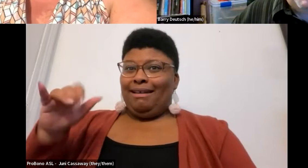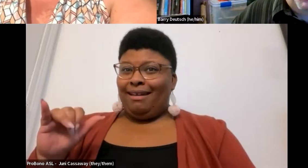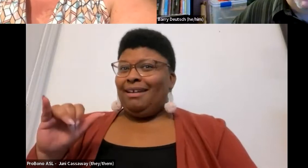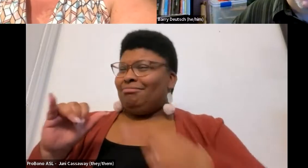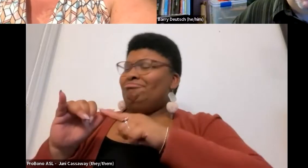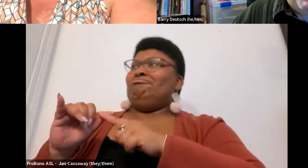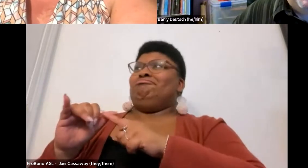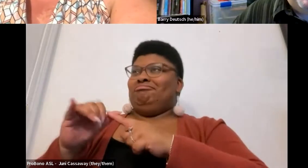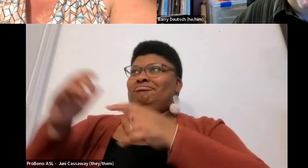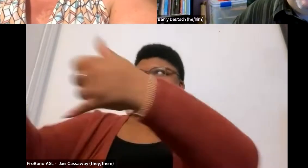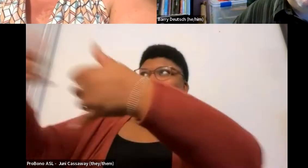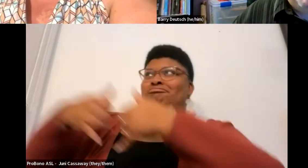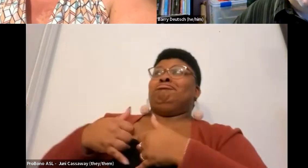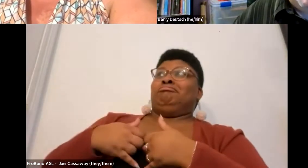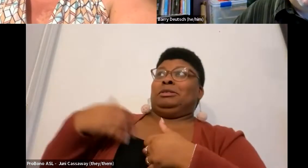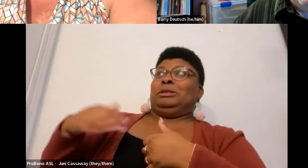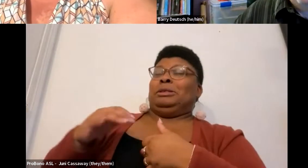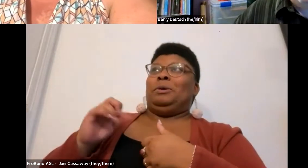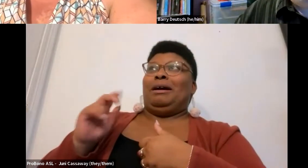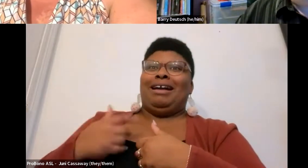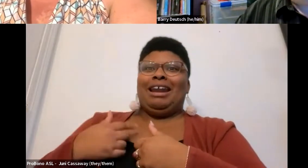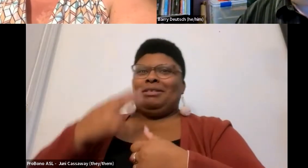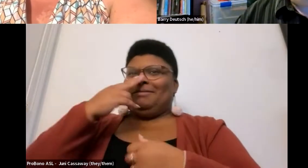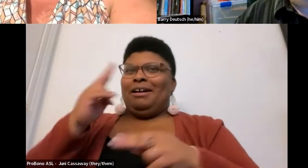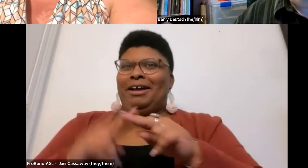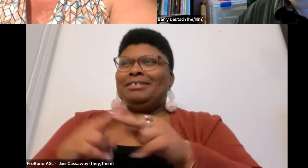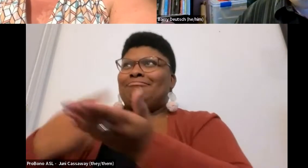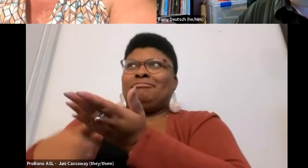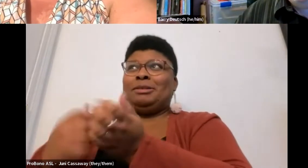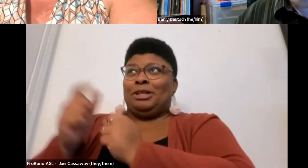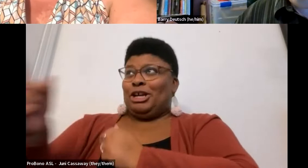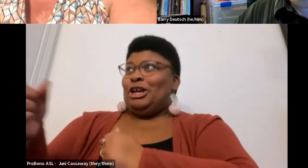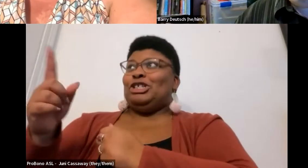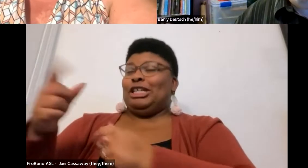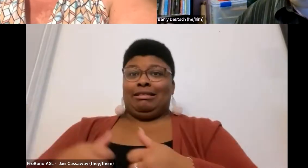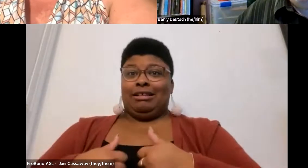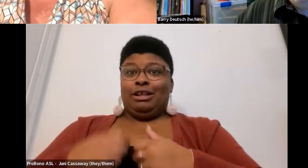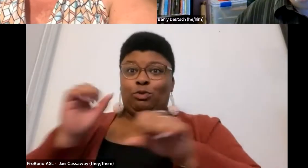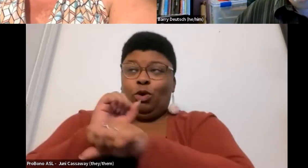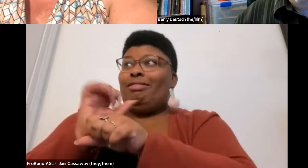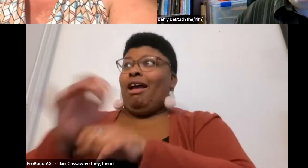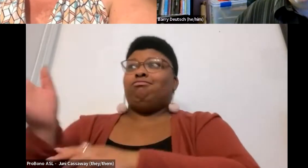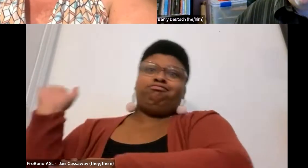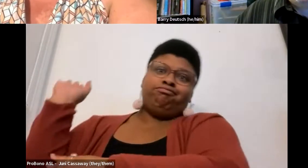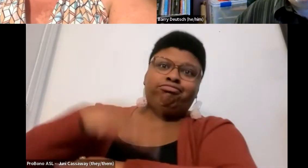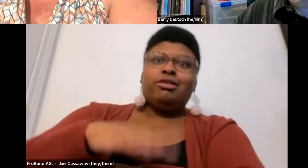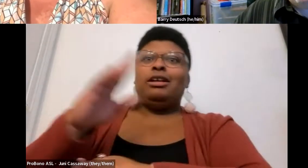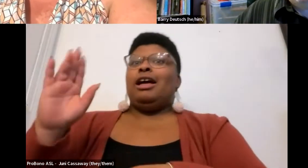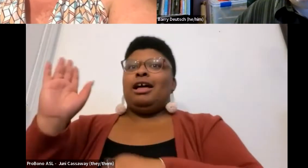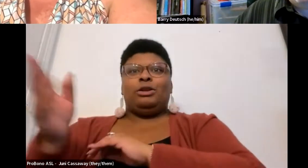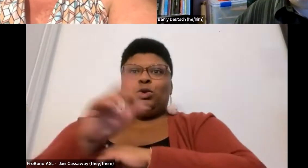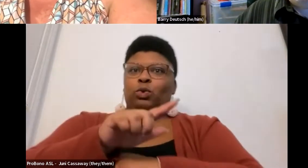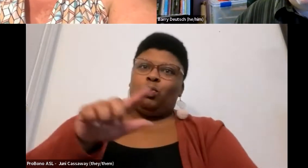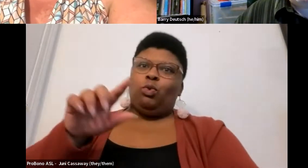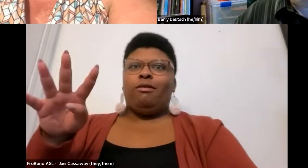was fun talking to her at the dinner afterwards. That's what she did for a living, all full-time, all year round, is she went to represent the